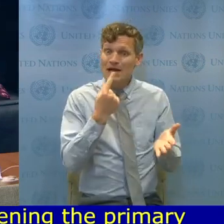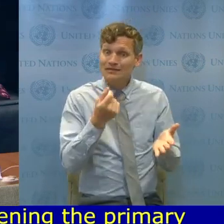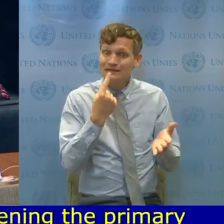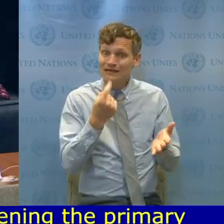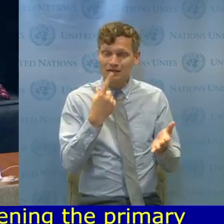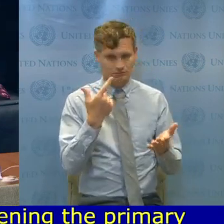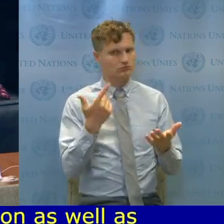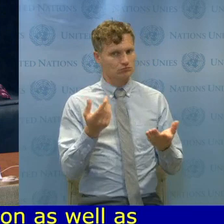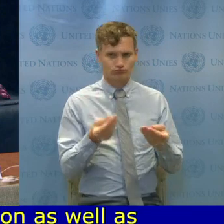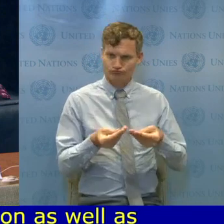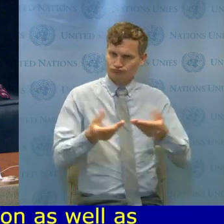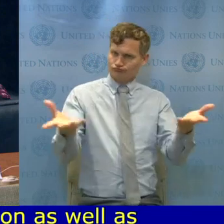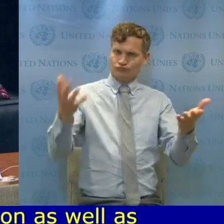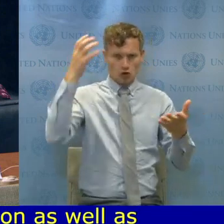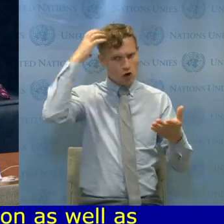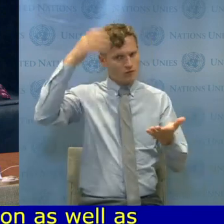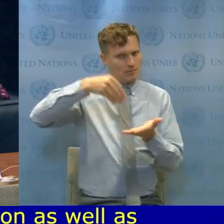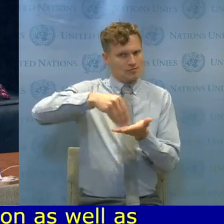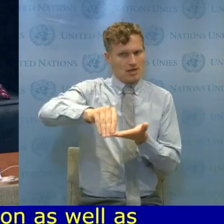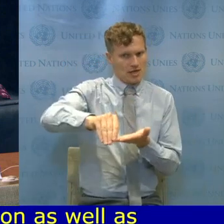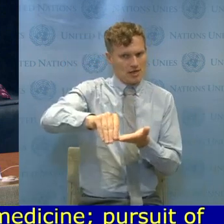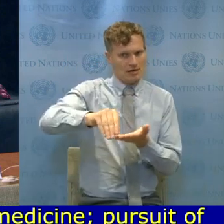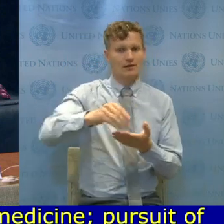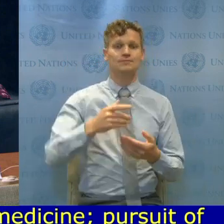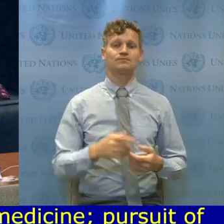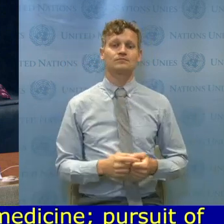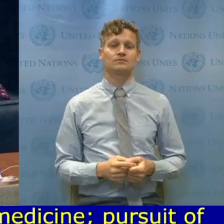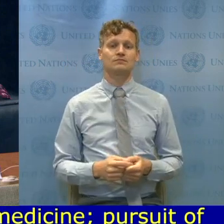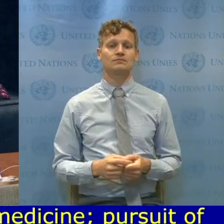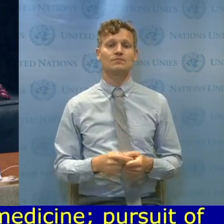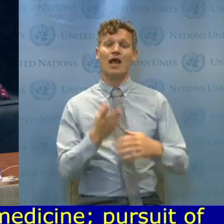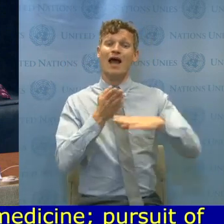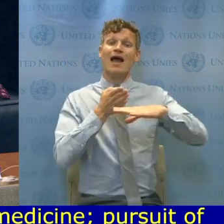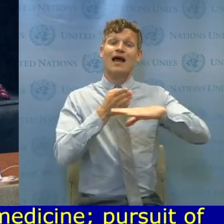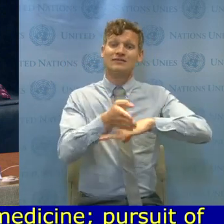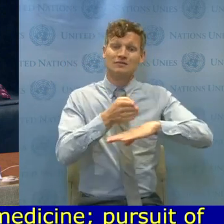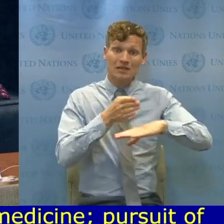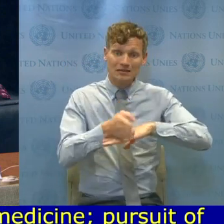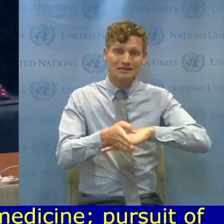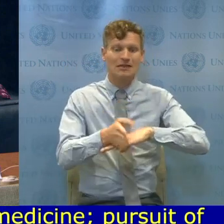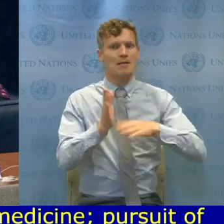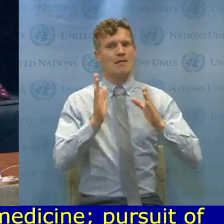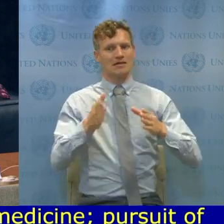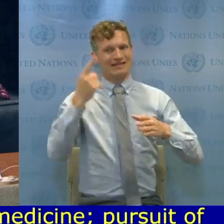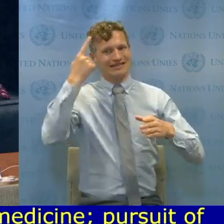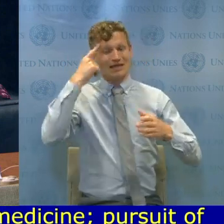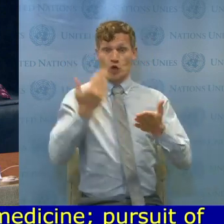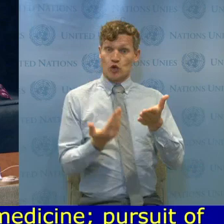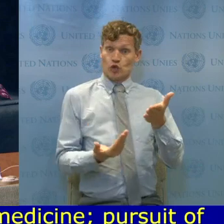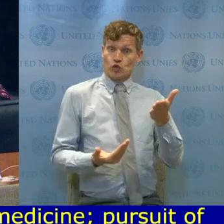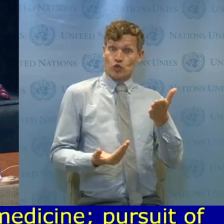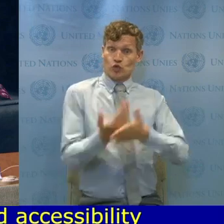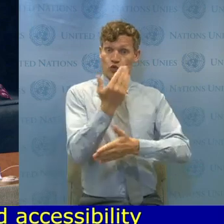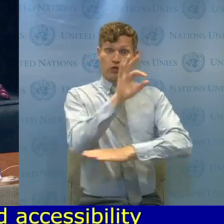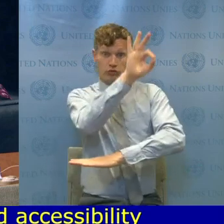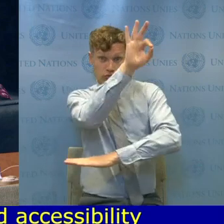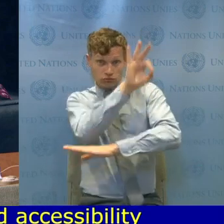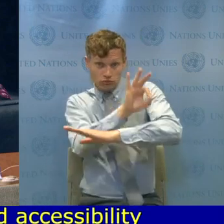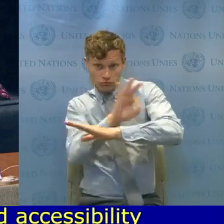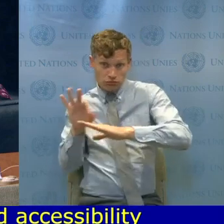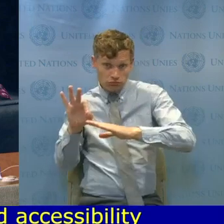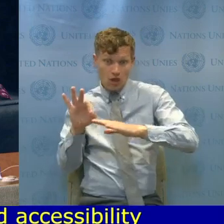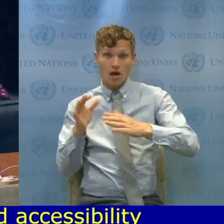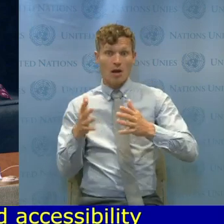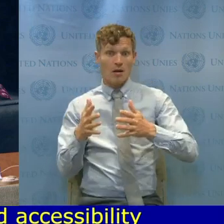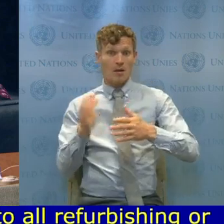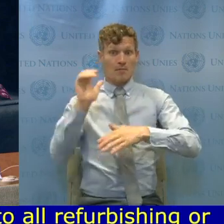being factored into all refurbishing or construction of new health facilities to ensure efficient and cost-effective service